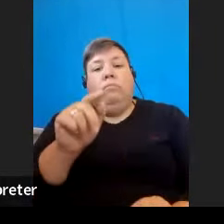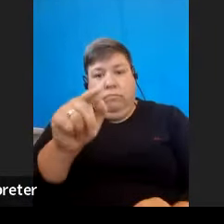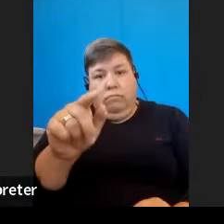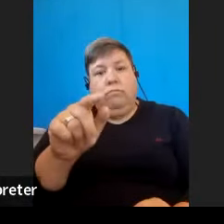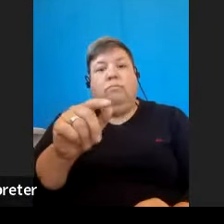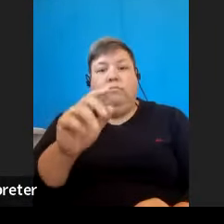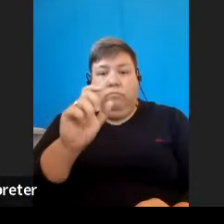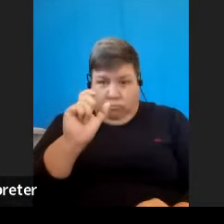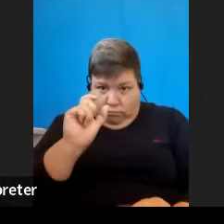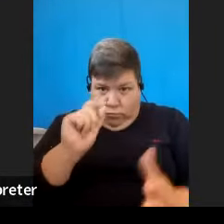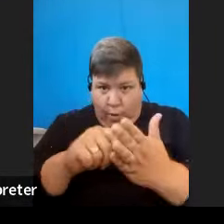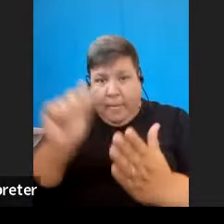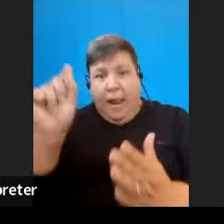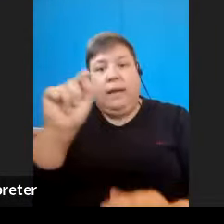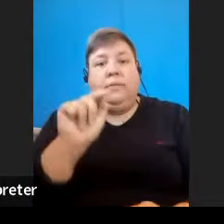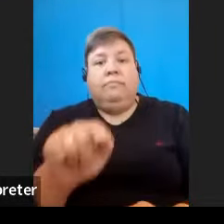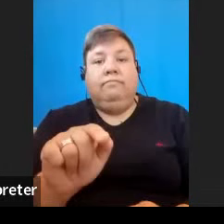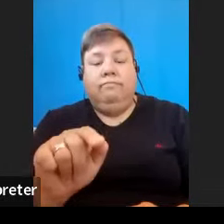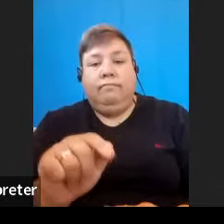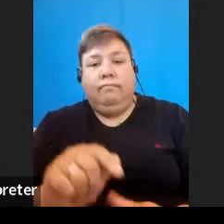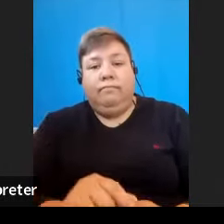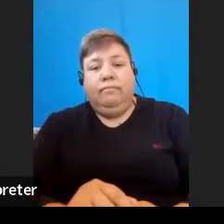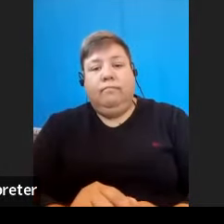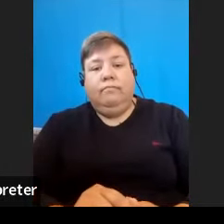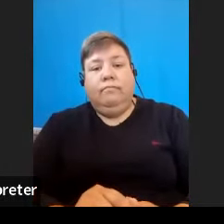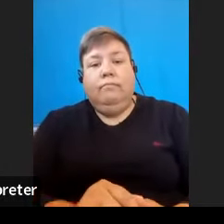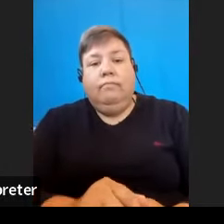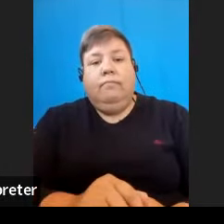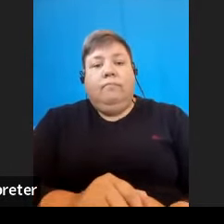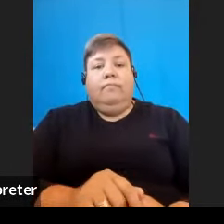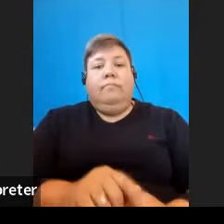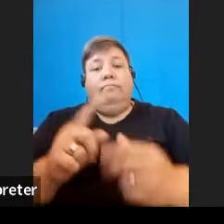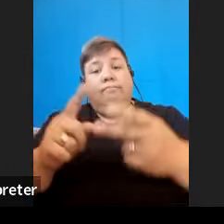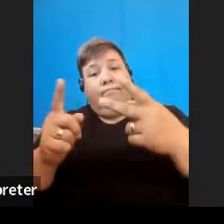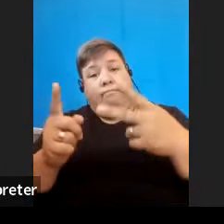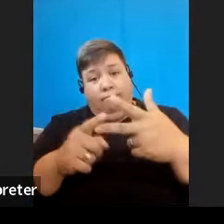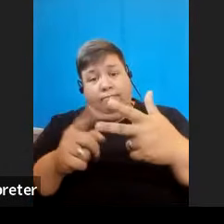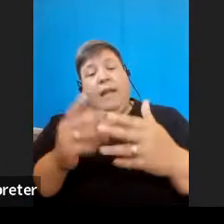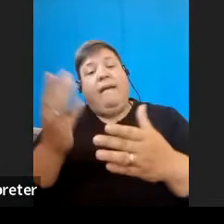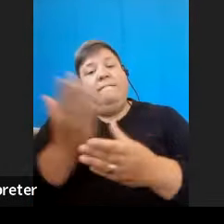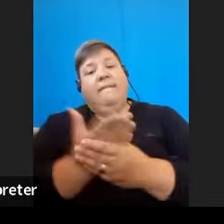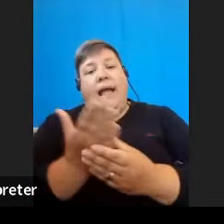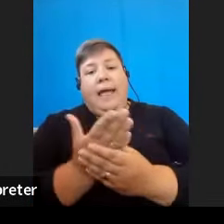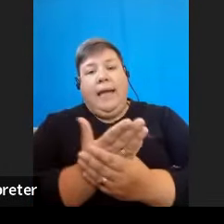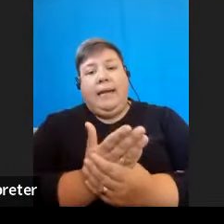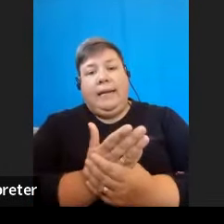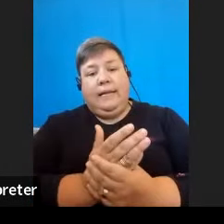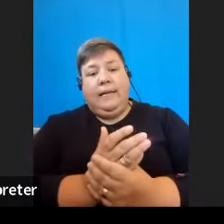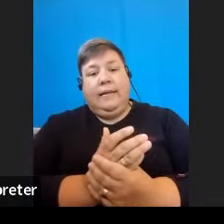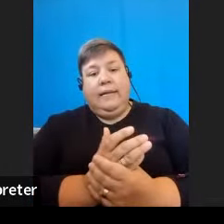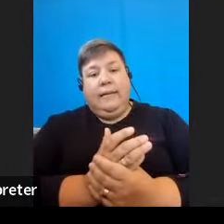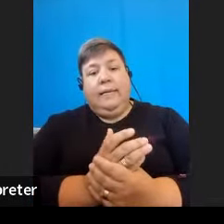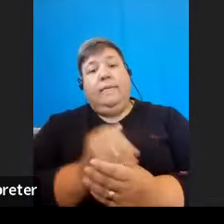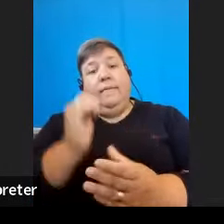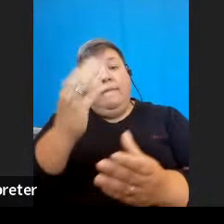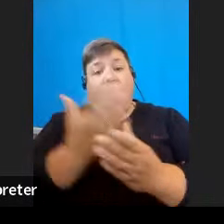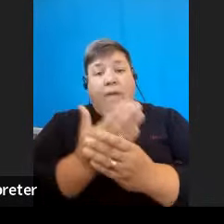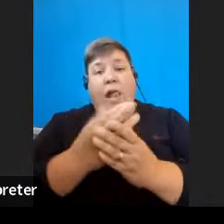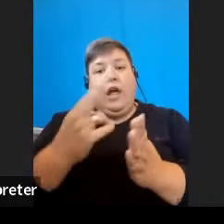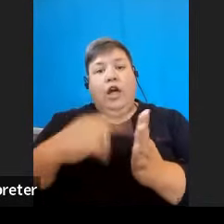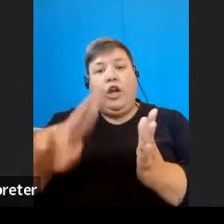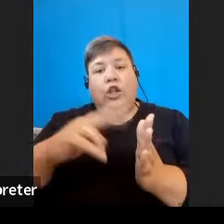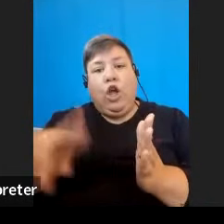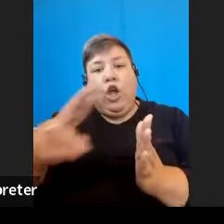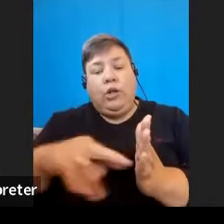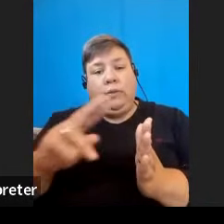compliant. Then we will go to filing of returns. We file our returns